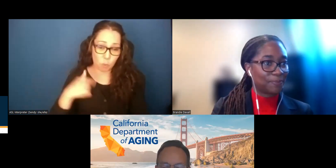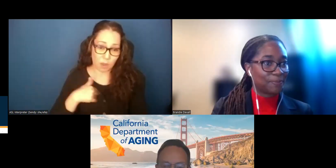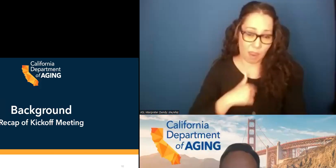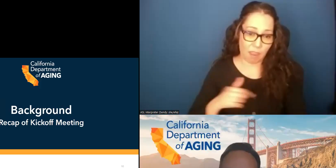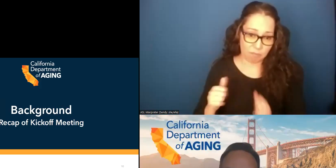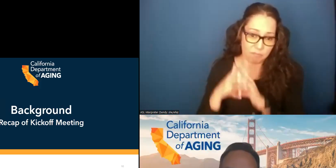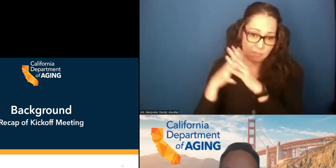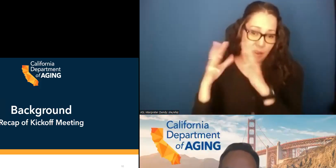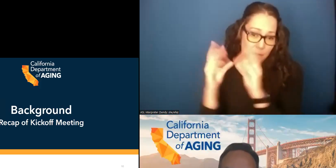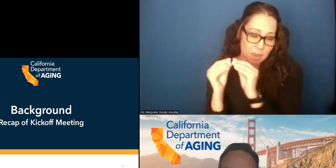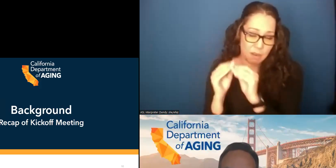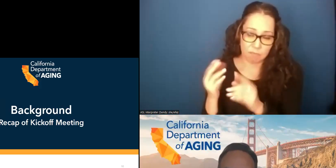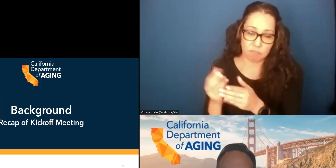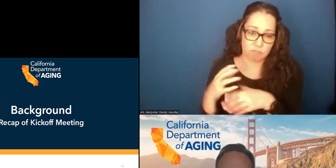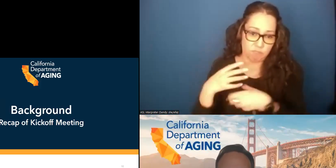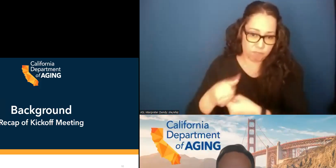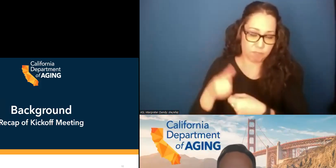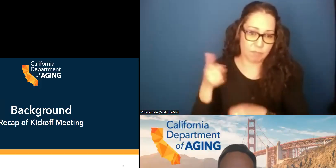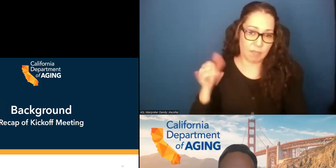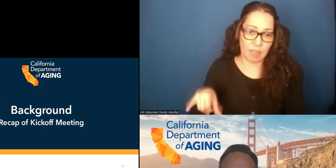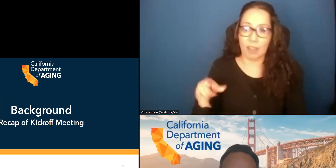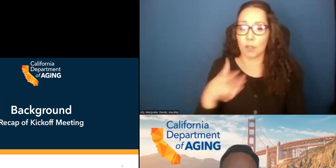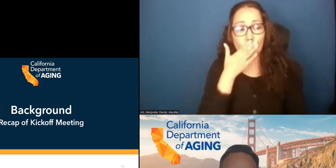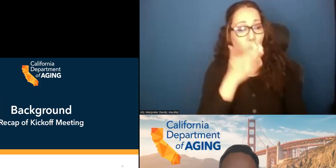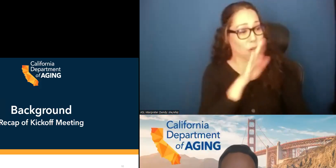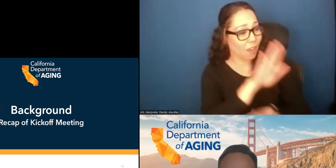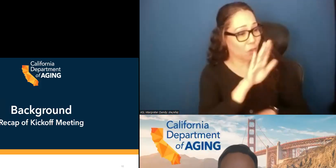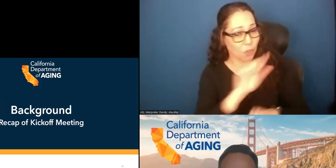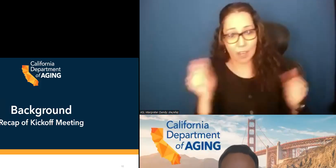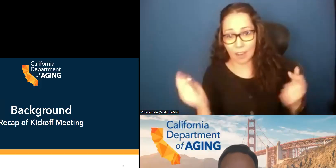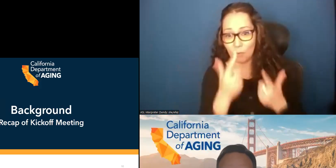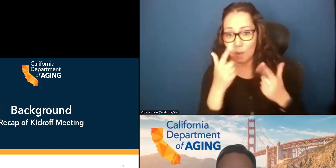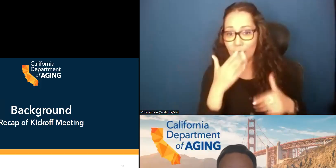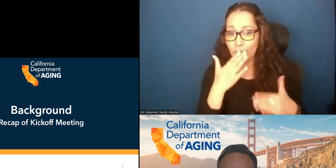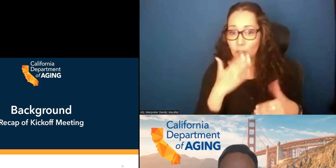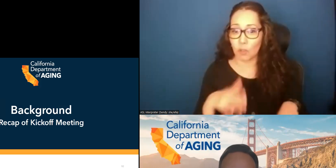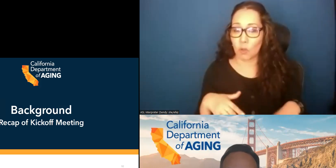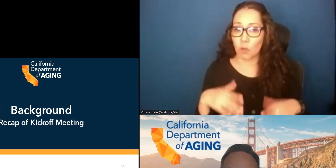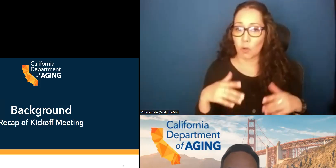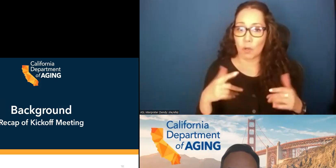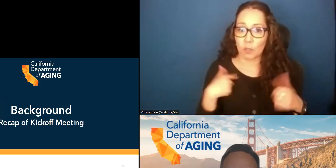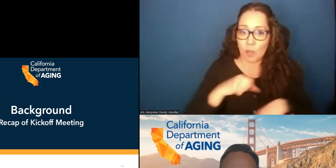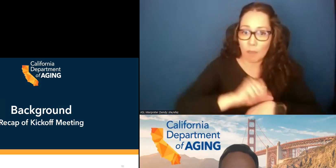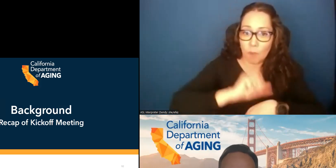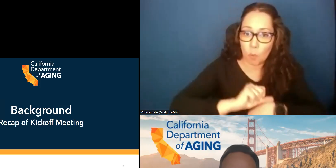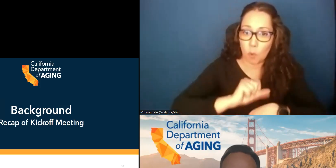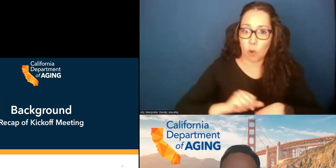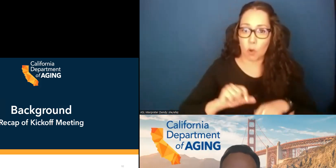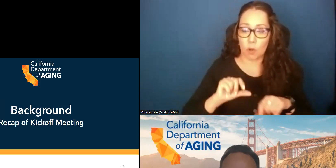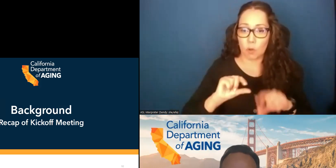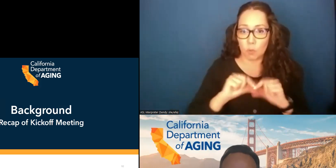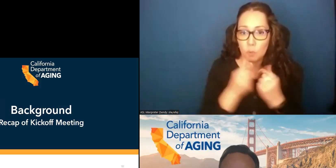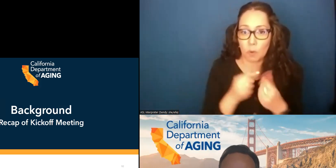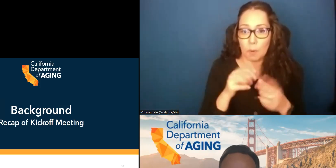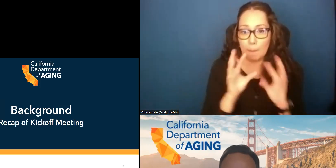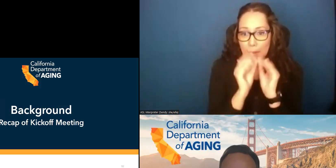Great. Thank you, Brandy, and good afternoon, everybody. Thank you so much for attending today's workgroup meeting. And thanks to all of you who are